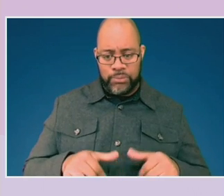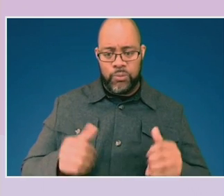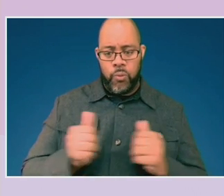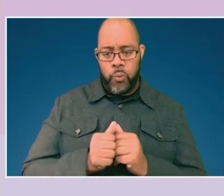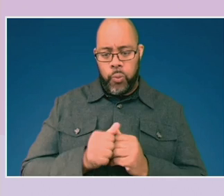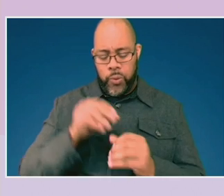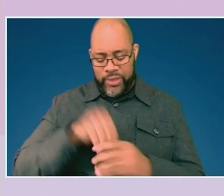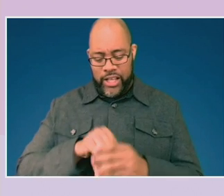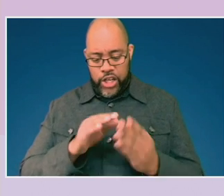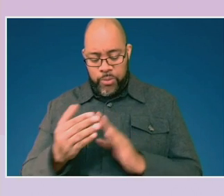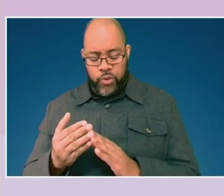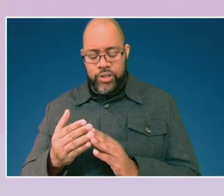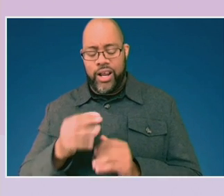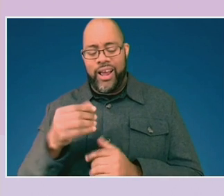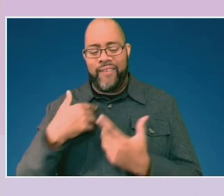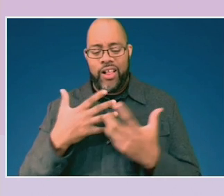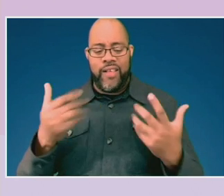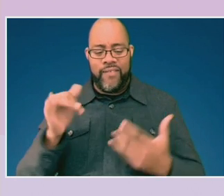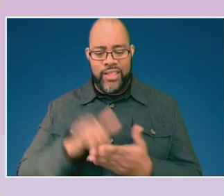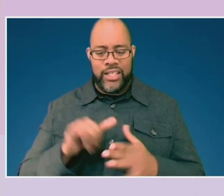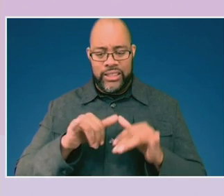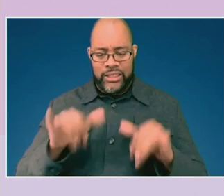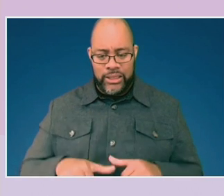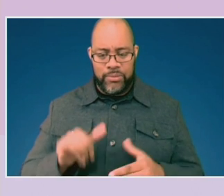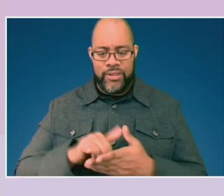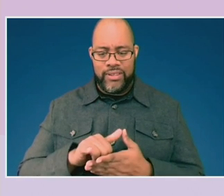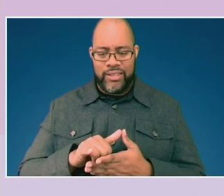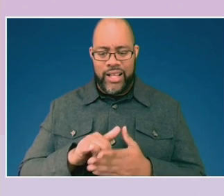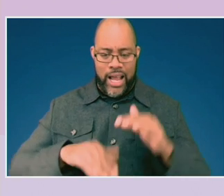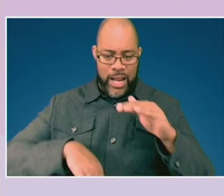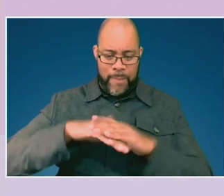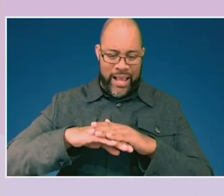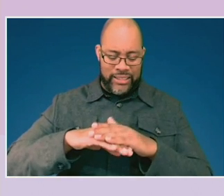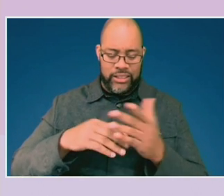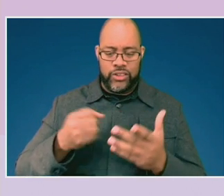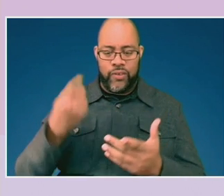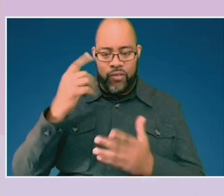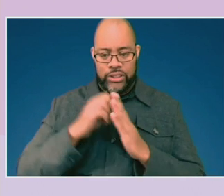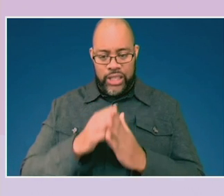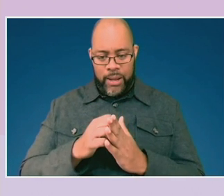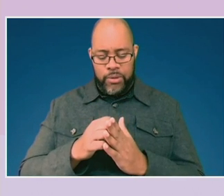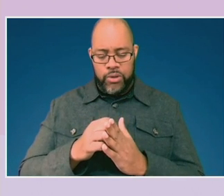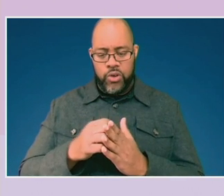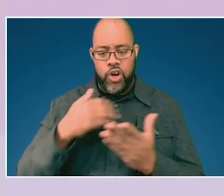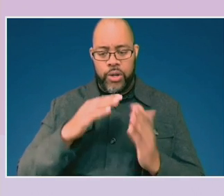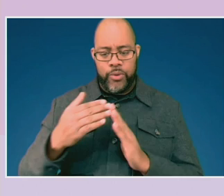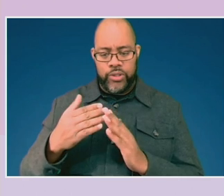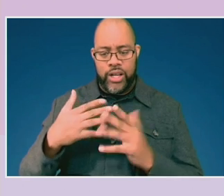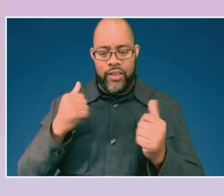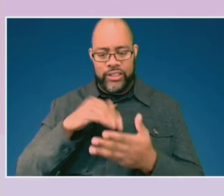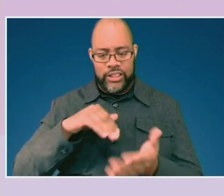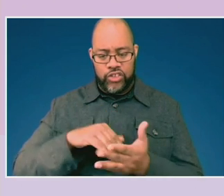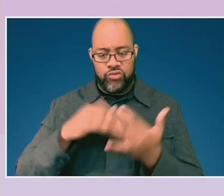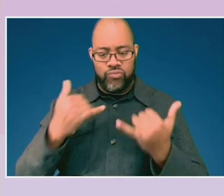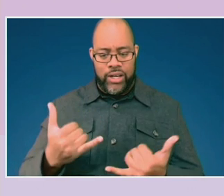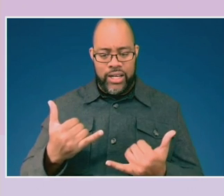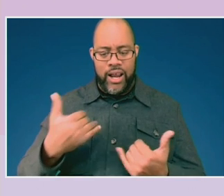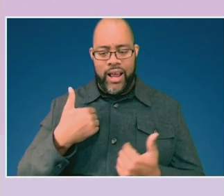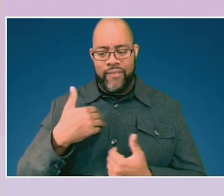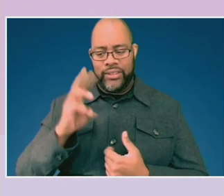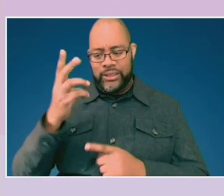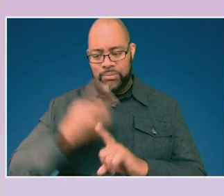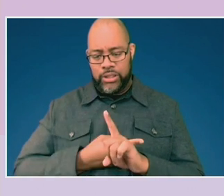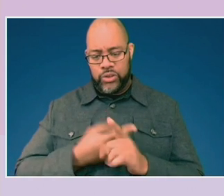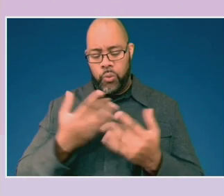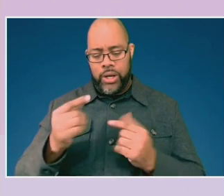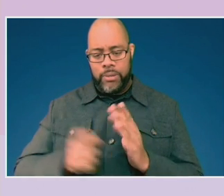the community, and there's a lot of those systems that are at capacity. So for example, our community health centers right now have a 6-month waiting